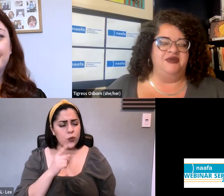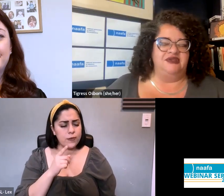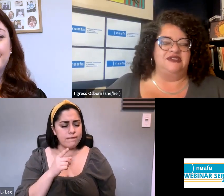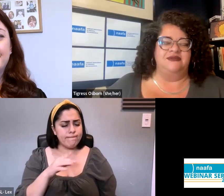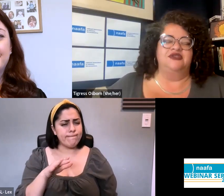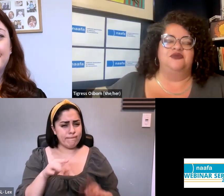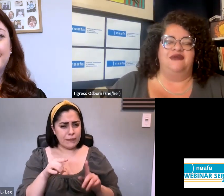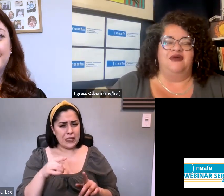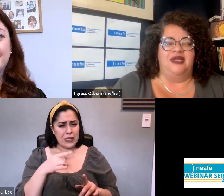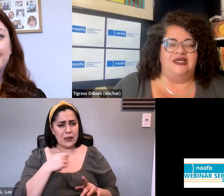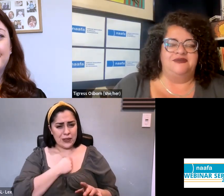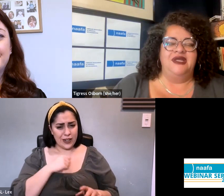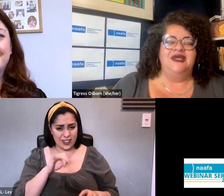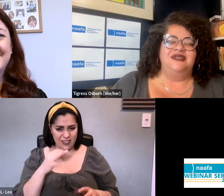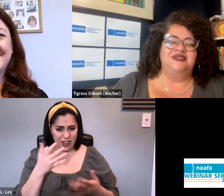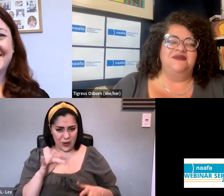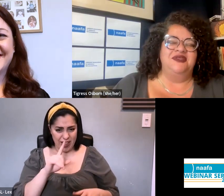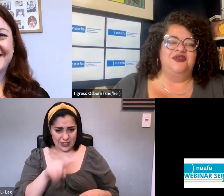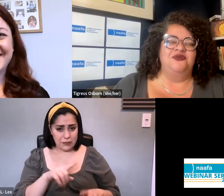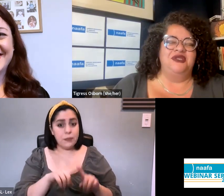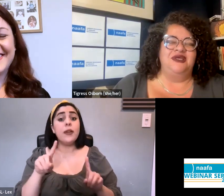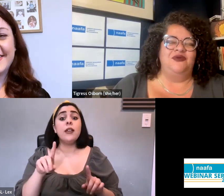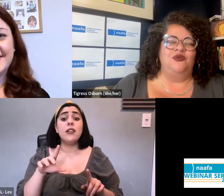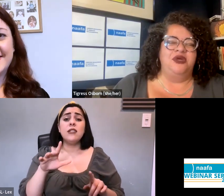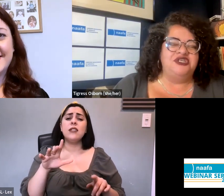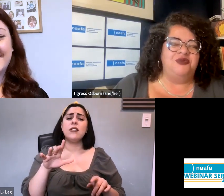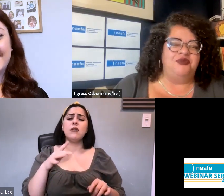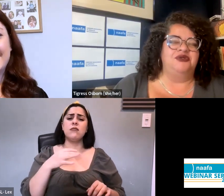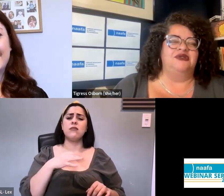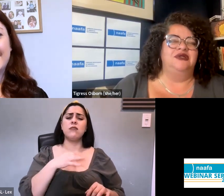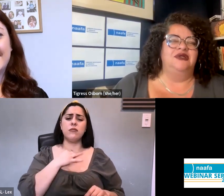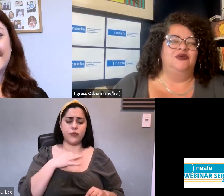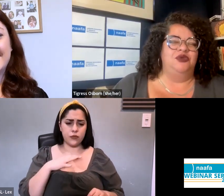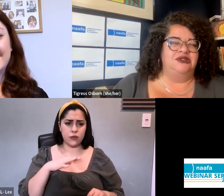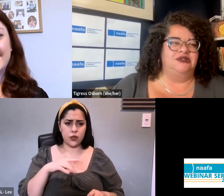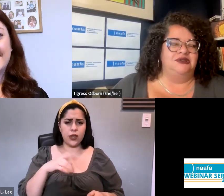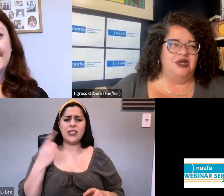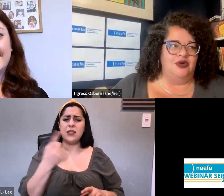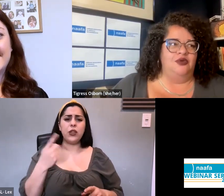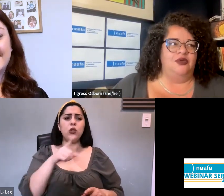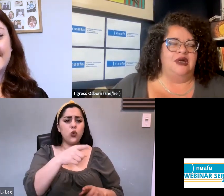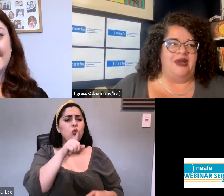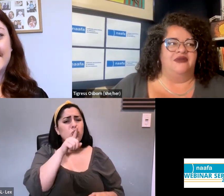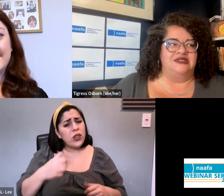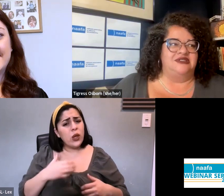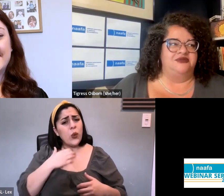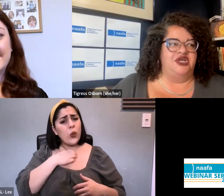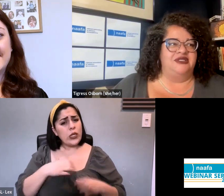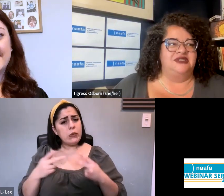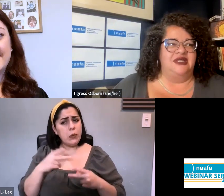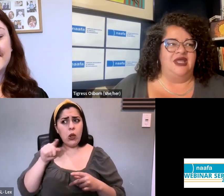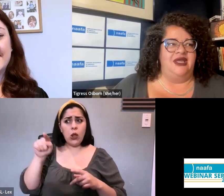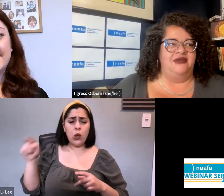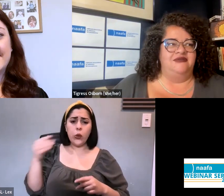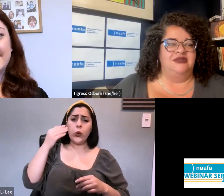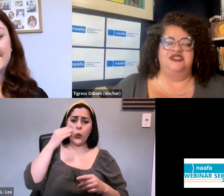please forgive me if this is similar to what I've already asked, but is there something that you really wish people would know about this